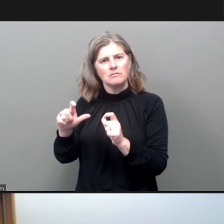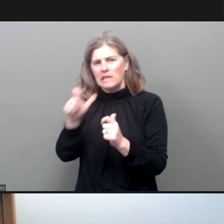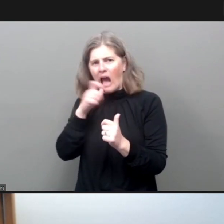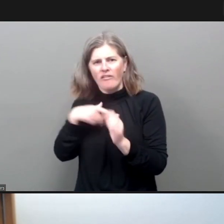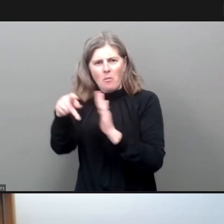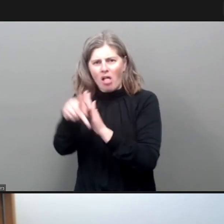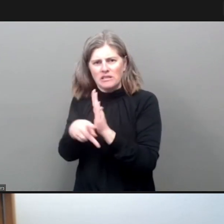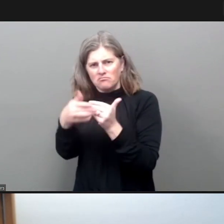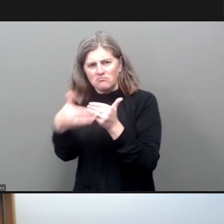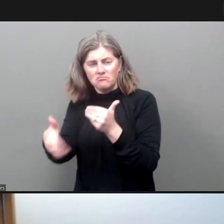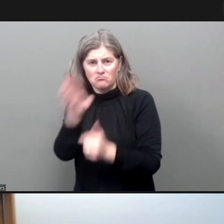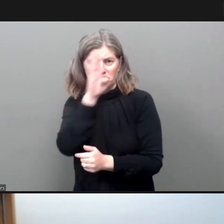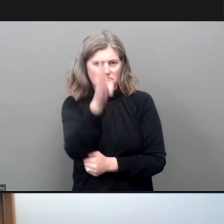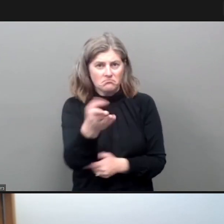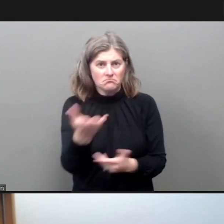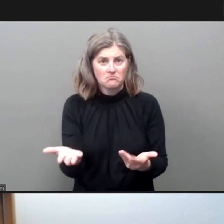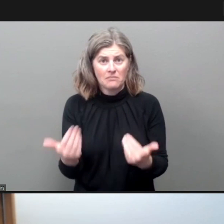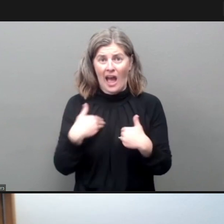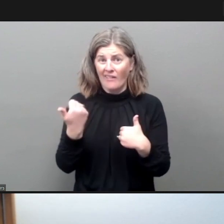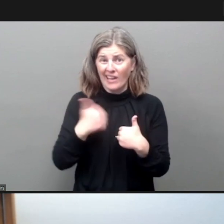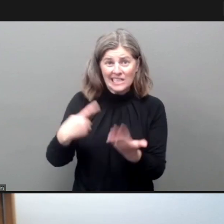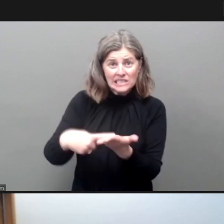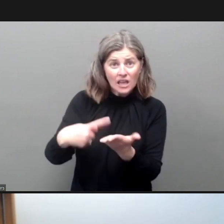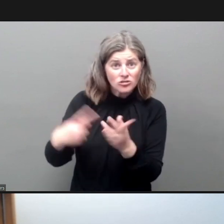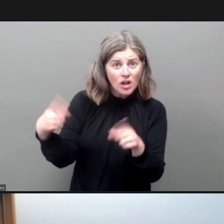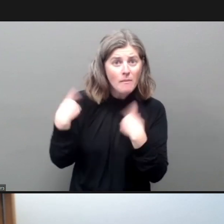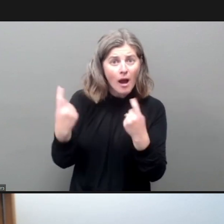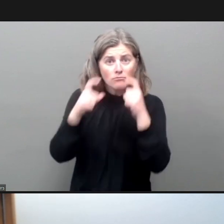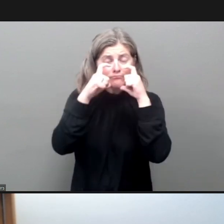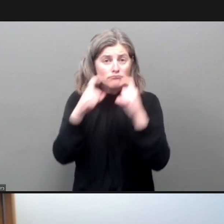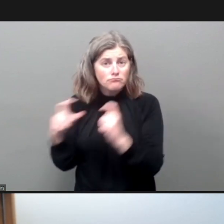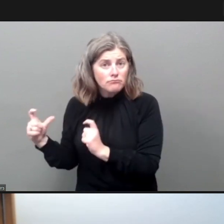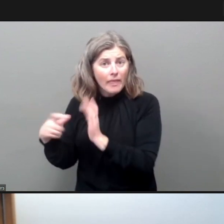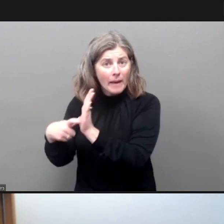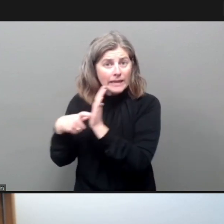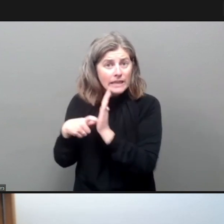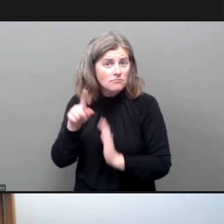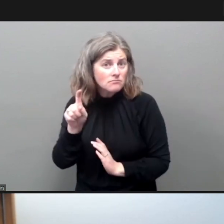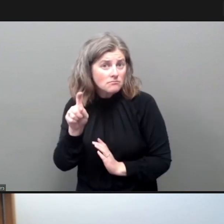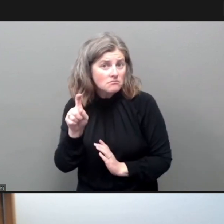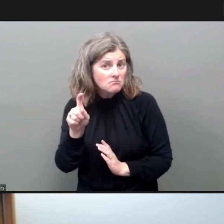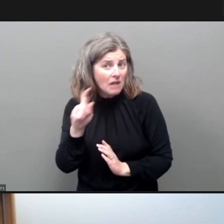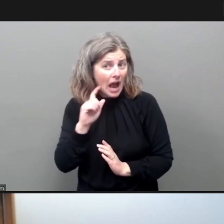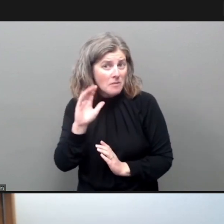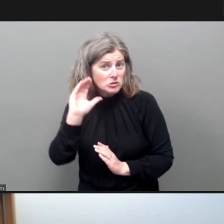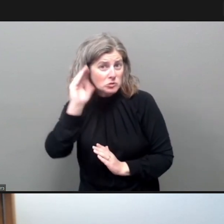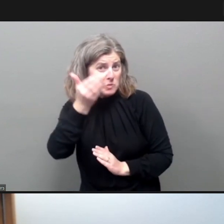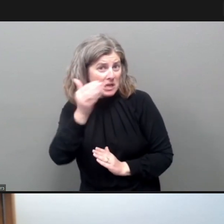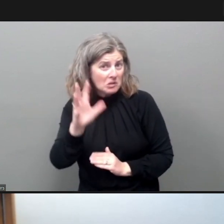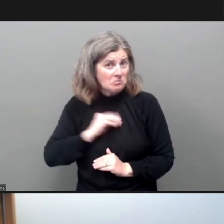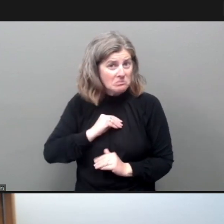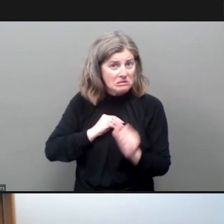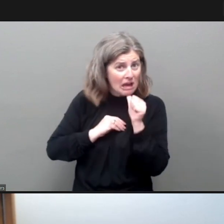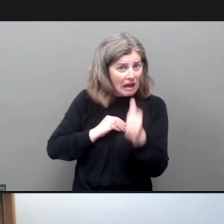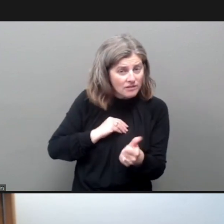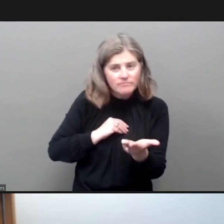question flat out, have there been any discussions about easing that mandate? I take it no. Thank you.